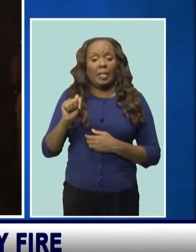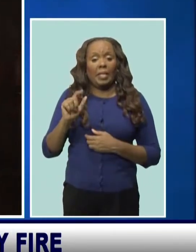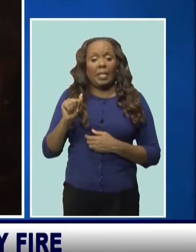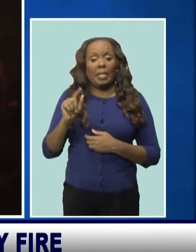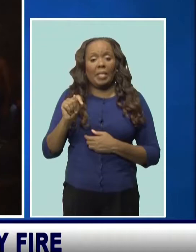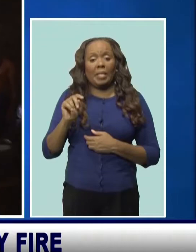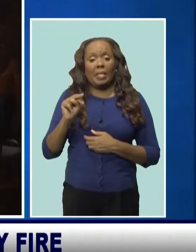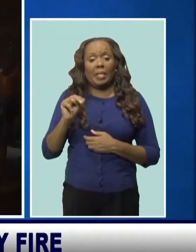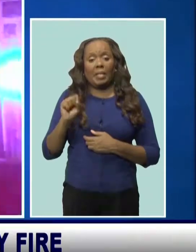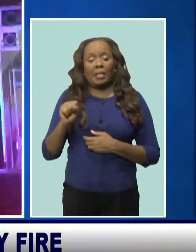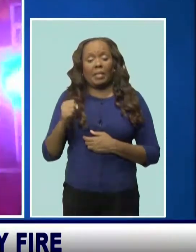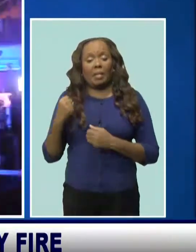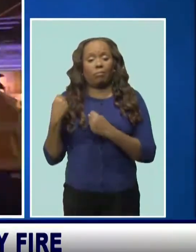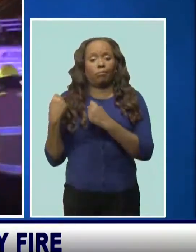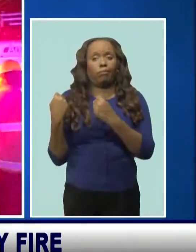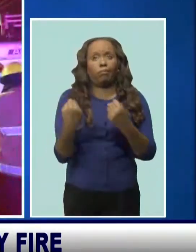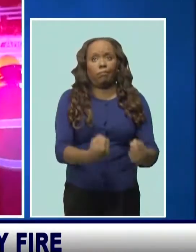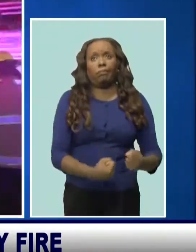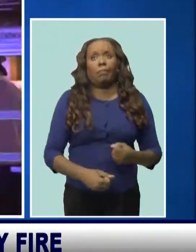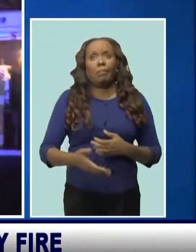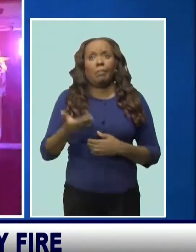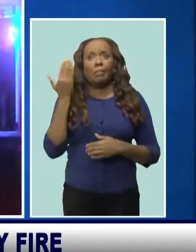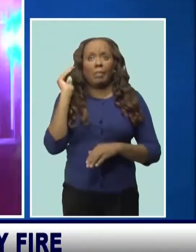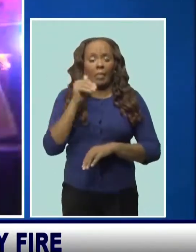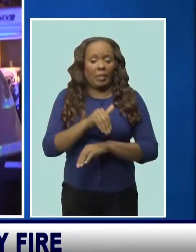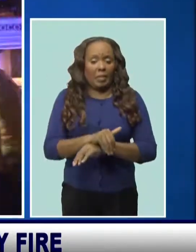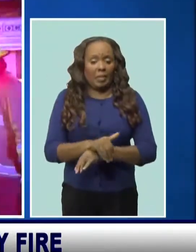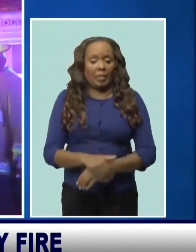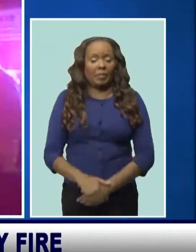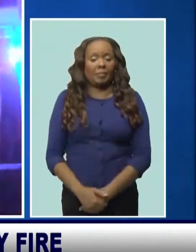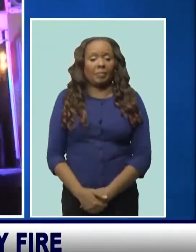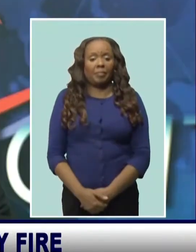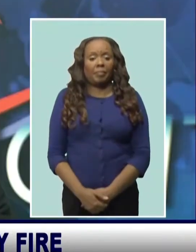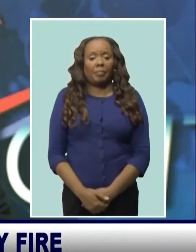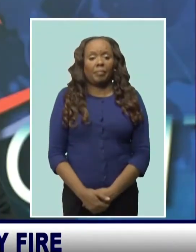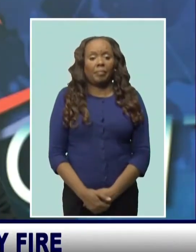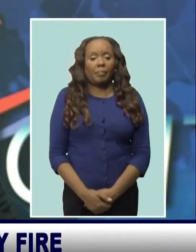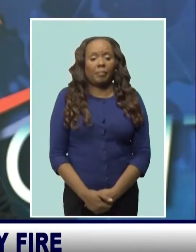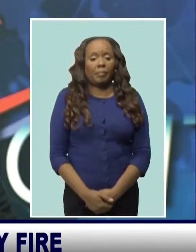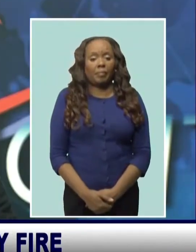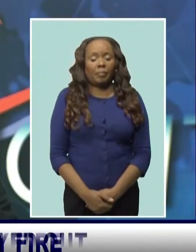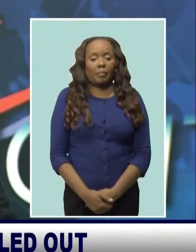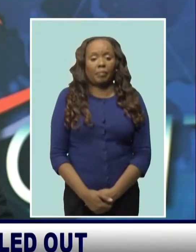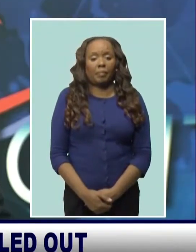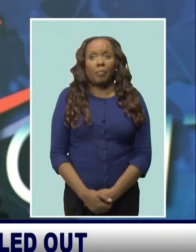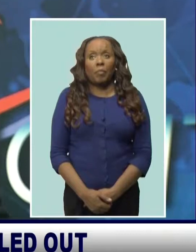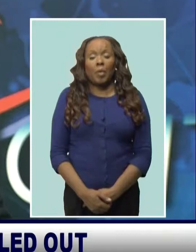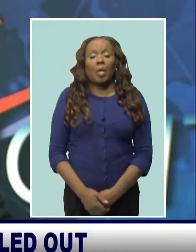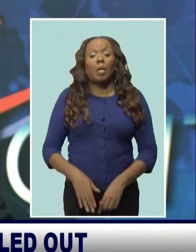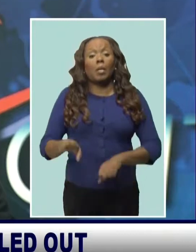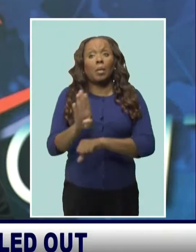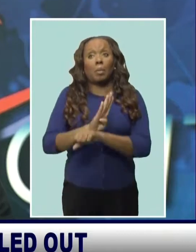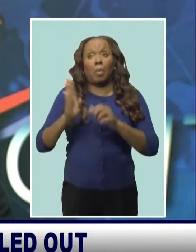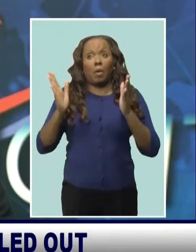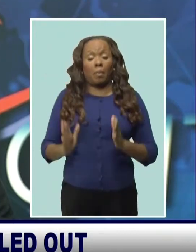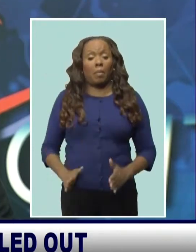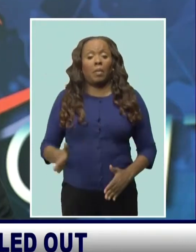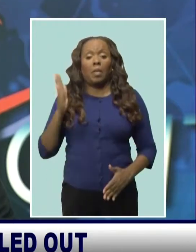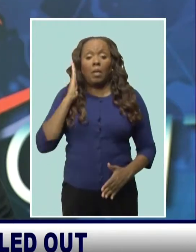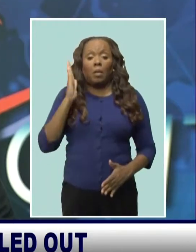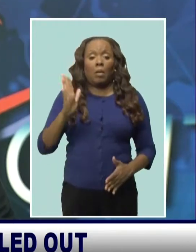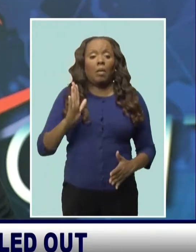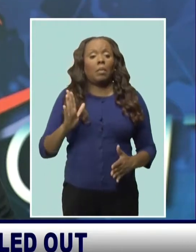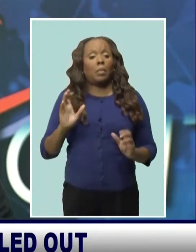the blaze. Rachel Agard, CBC News. Barbadians will be able to have parcels